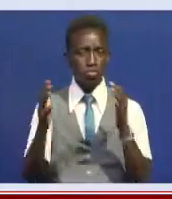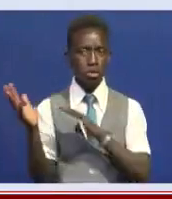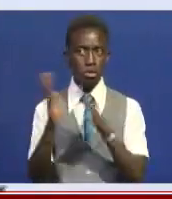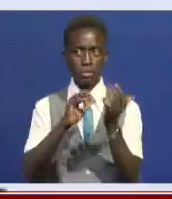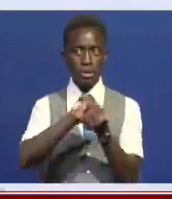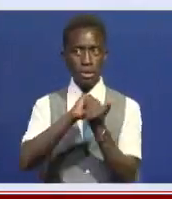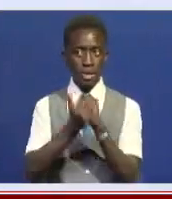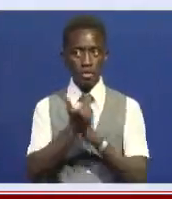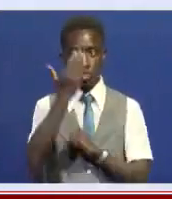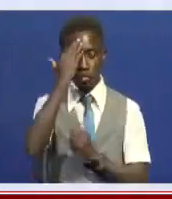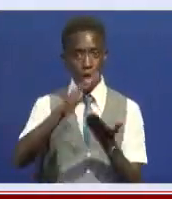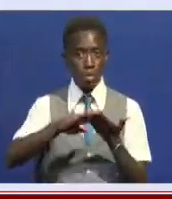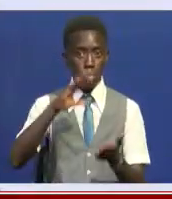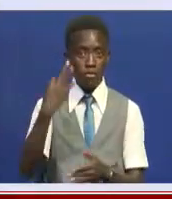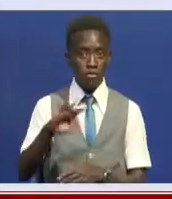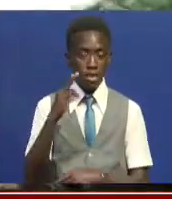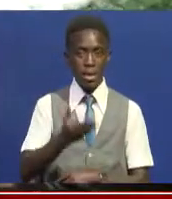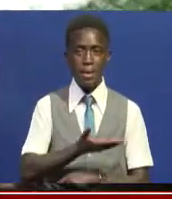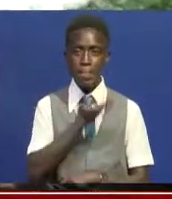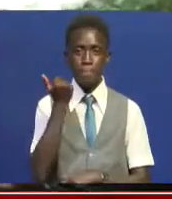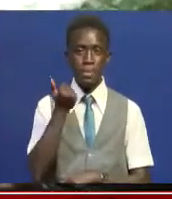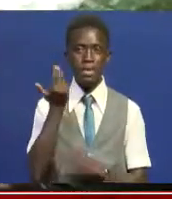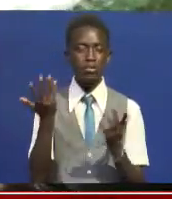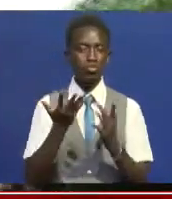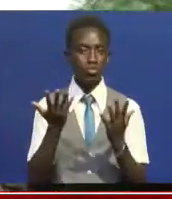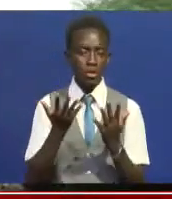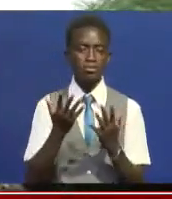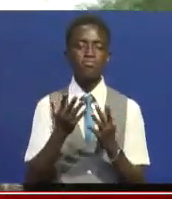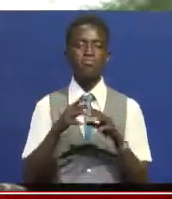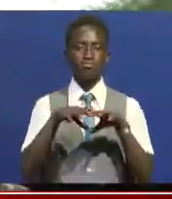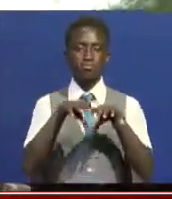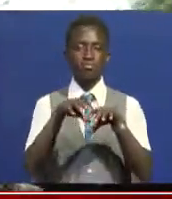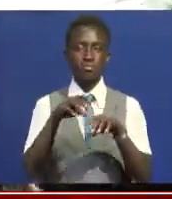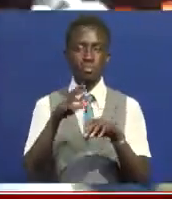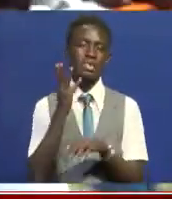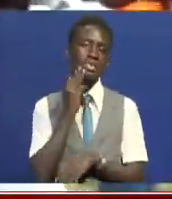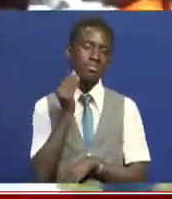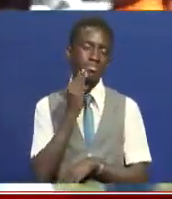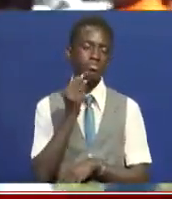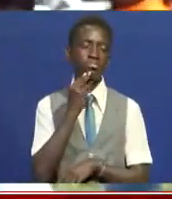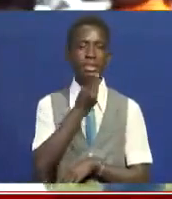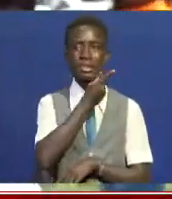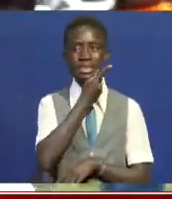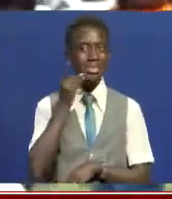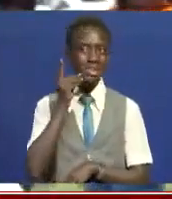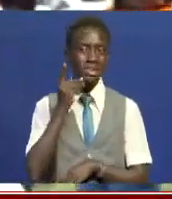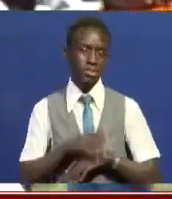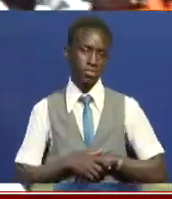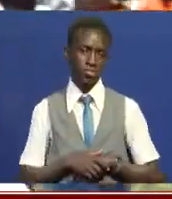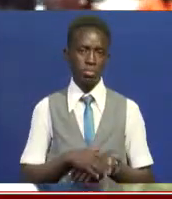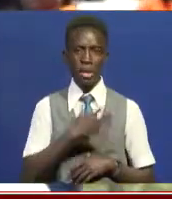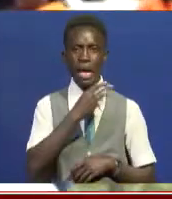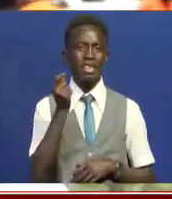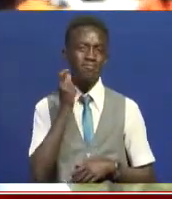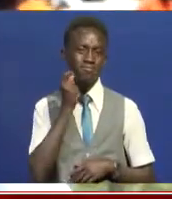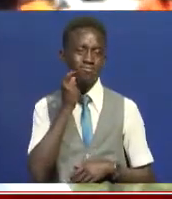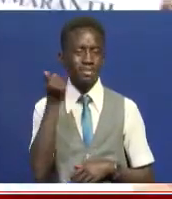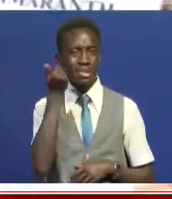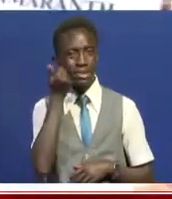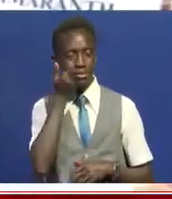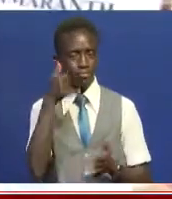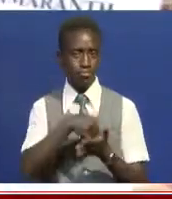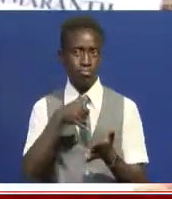most indigenous vegetables are better adapted to drought and common pests and diseases. And the beauty of this process is that they